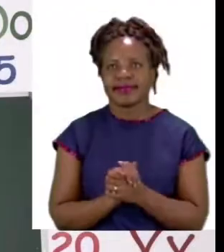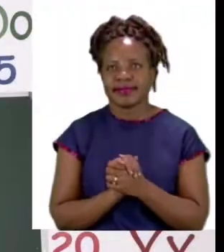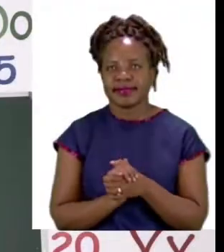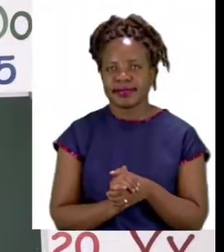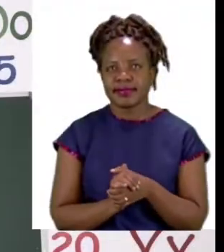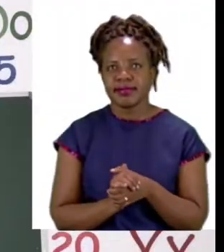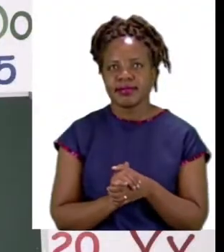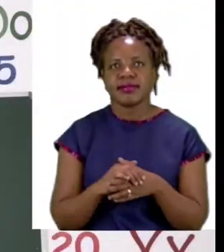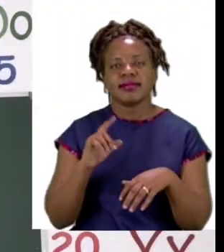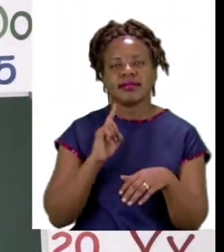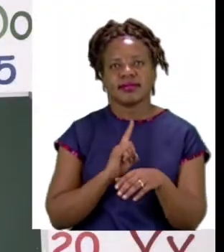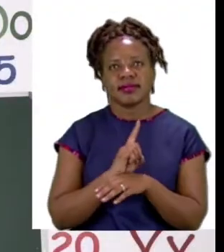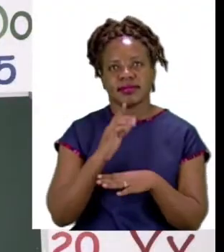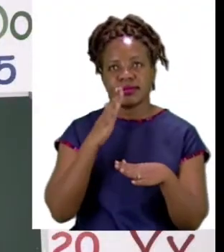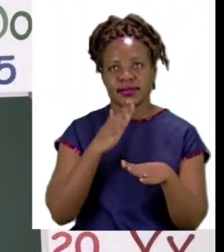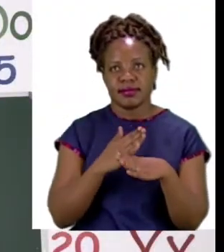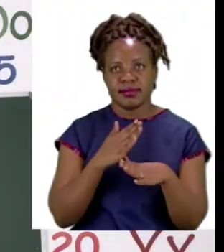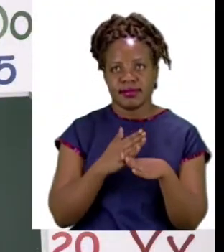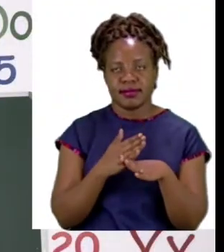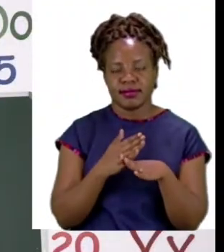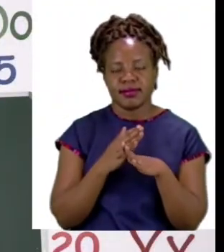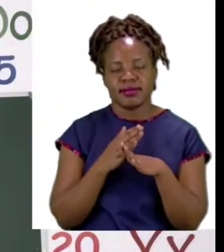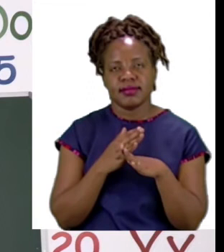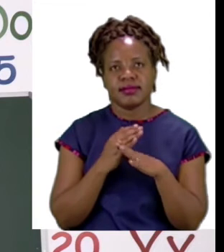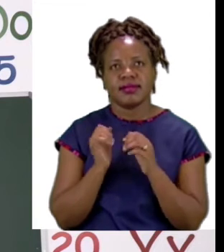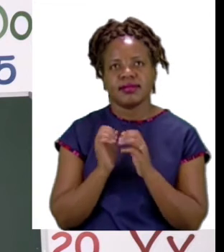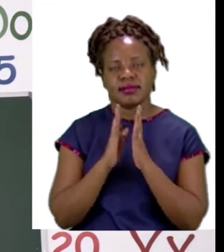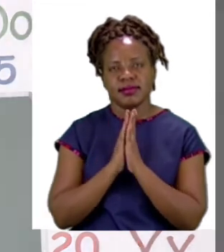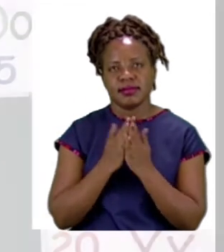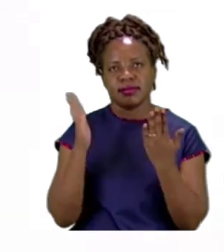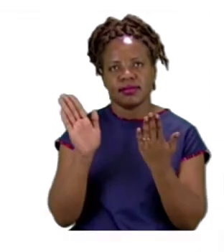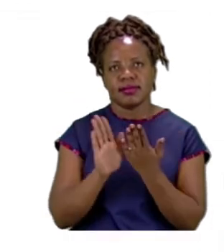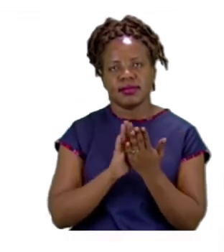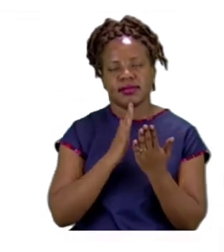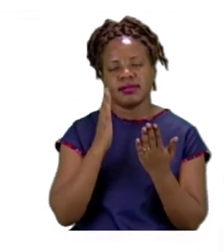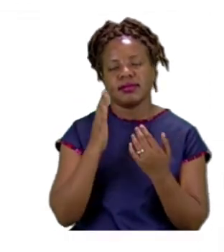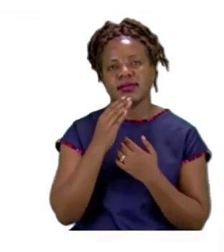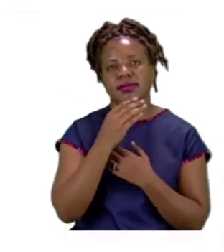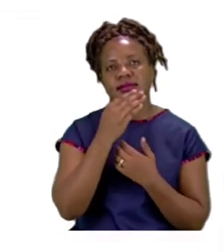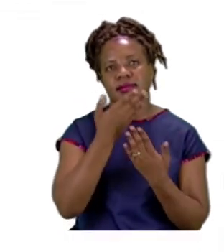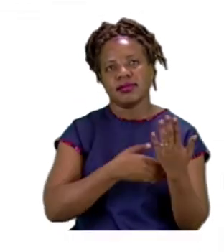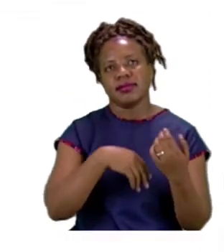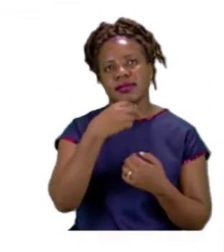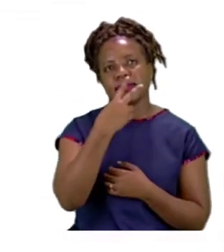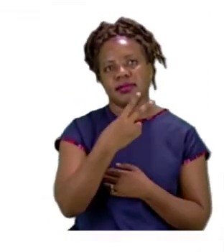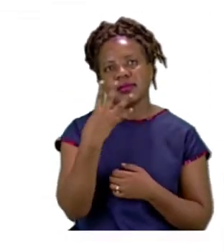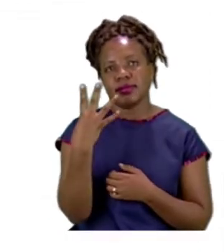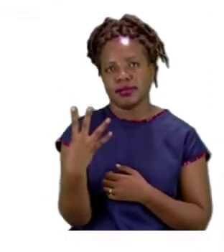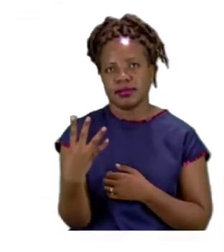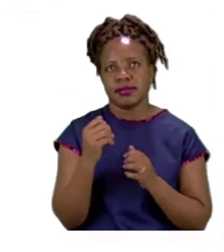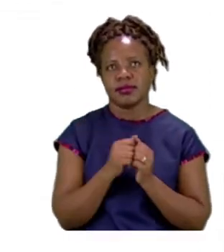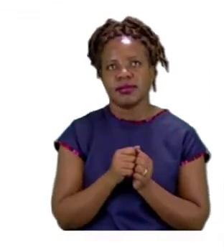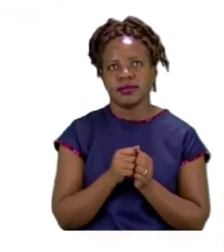For our first exercise, boys and girls, let's turn to page 24. On page 24, we are going to be